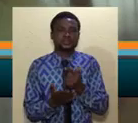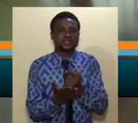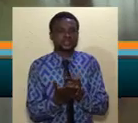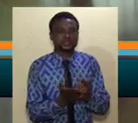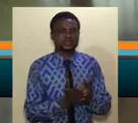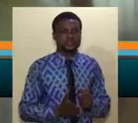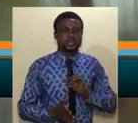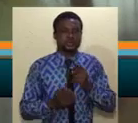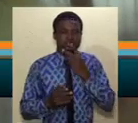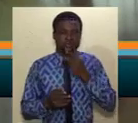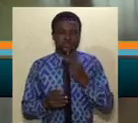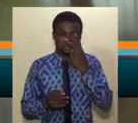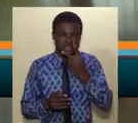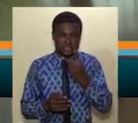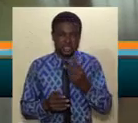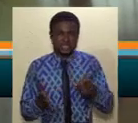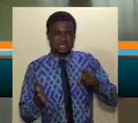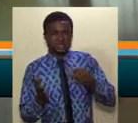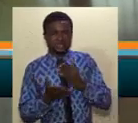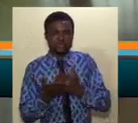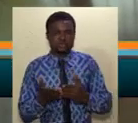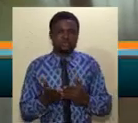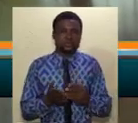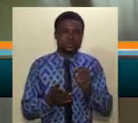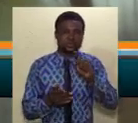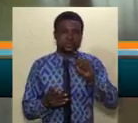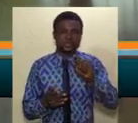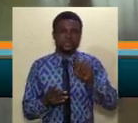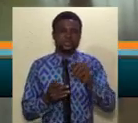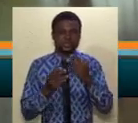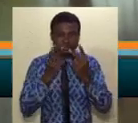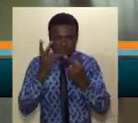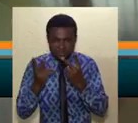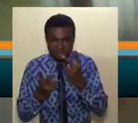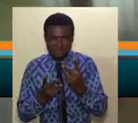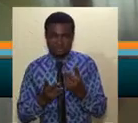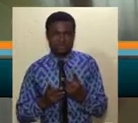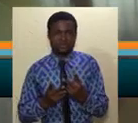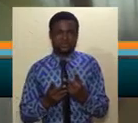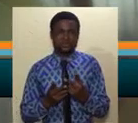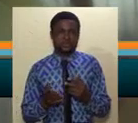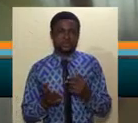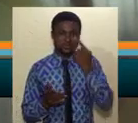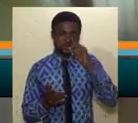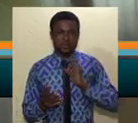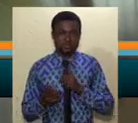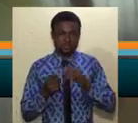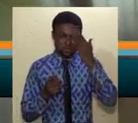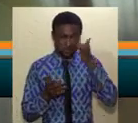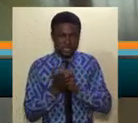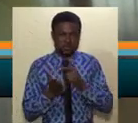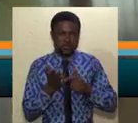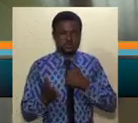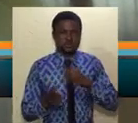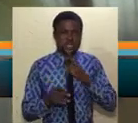want you to take a look at some few clips and some few things that we need to see so that we know that what we're